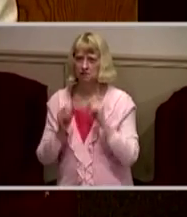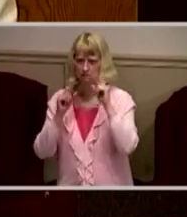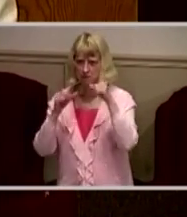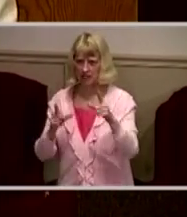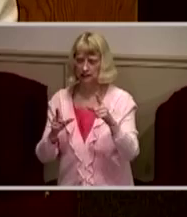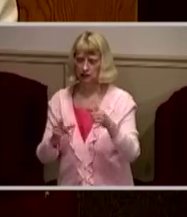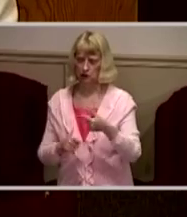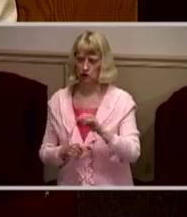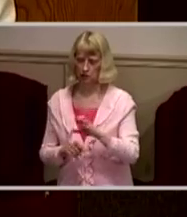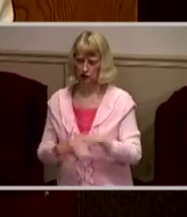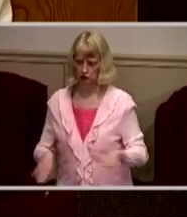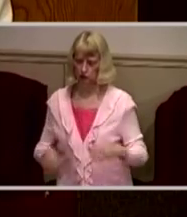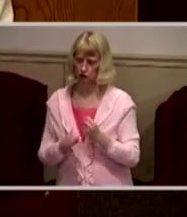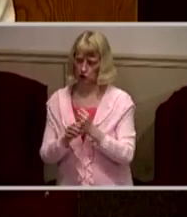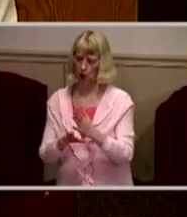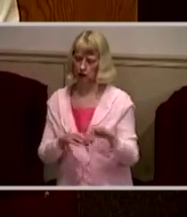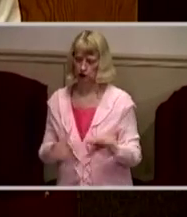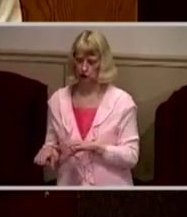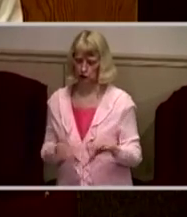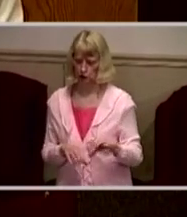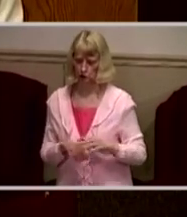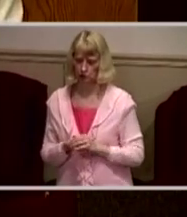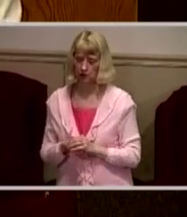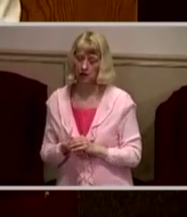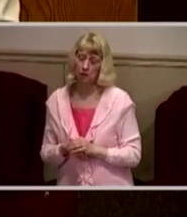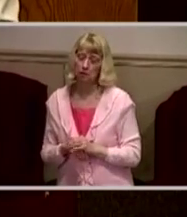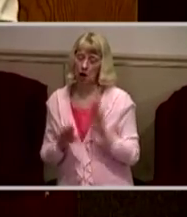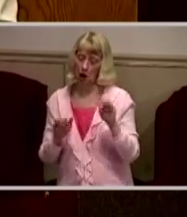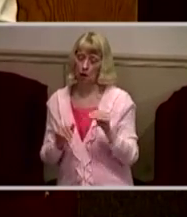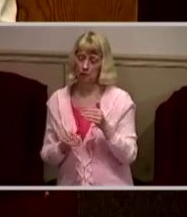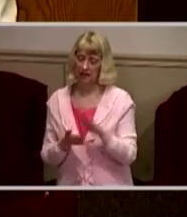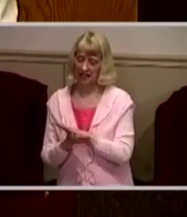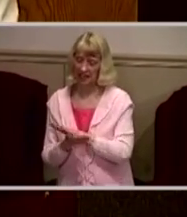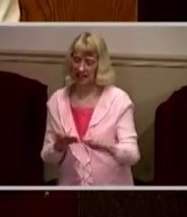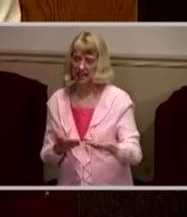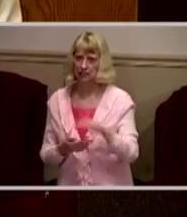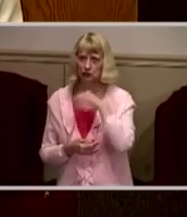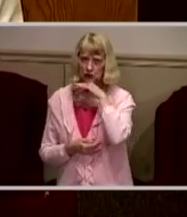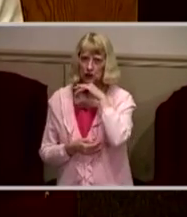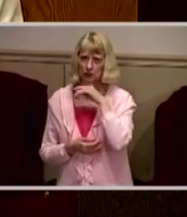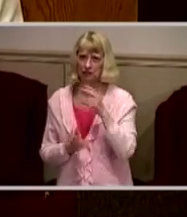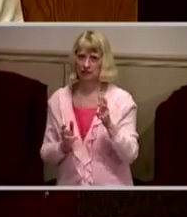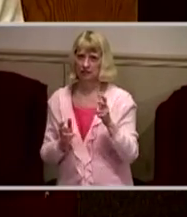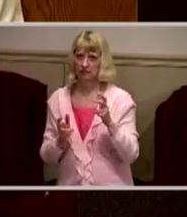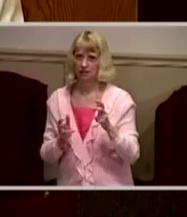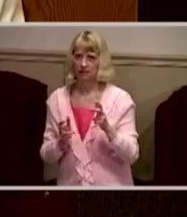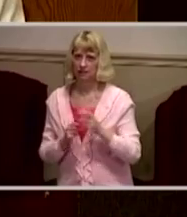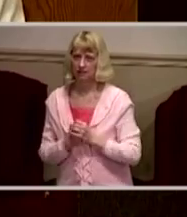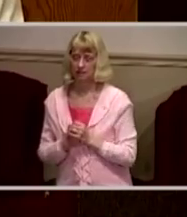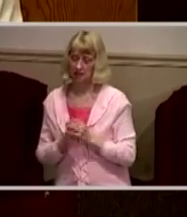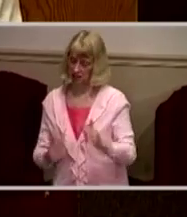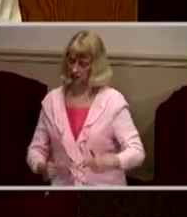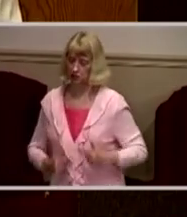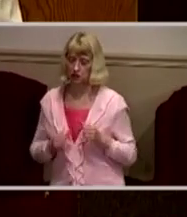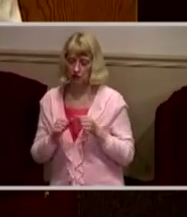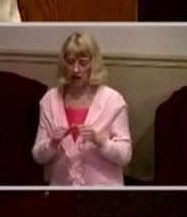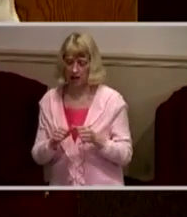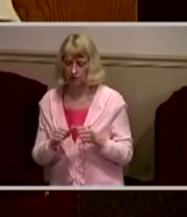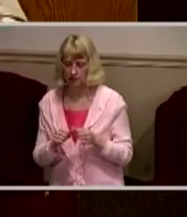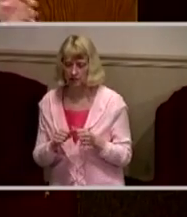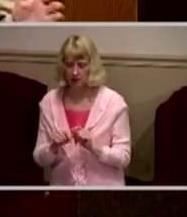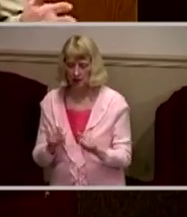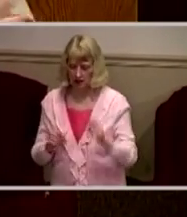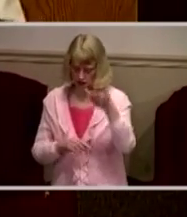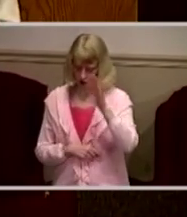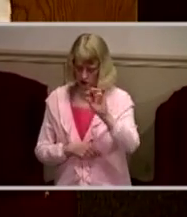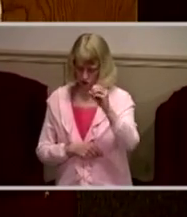what grandchildren would do. I just hope it was clean dirt. But that was a part of God's grace. I guess I survived it. But you know,